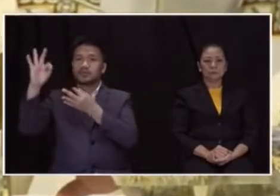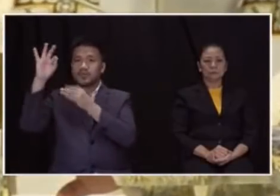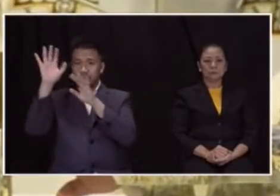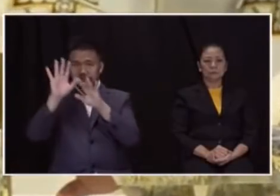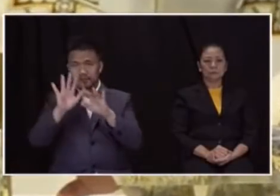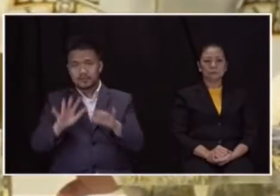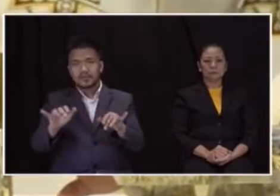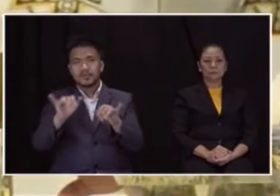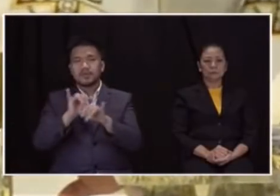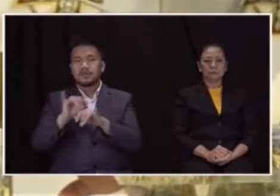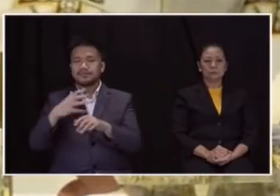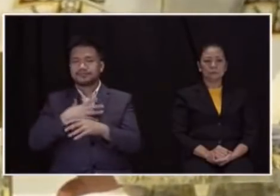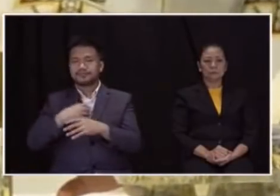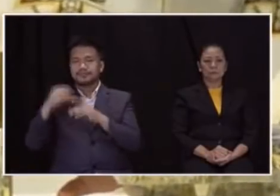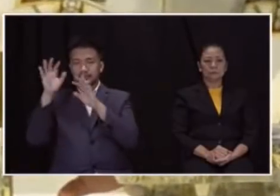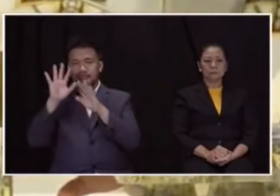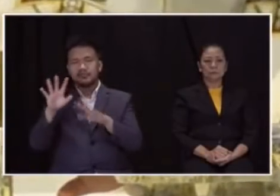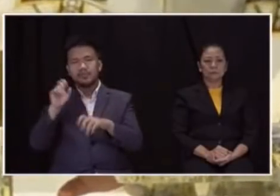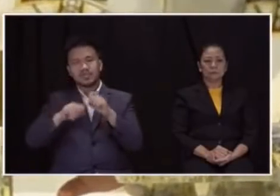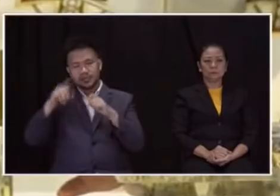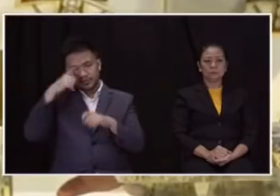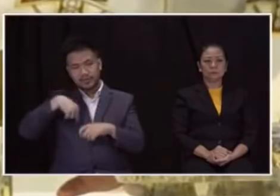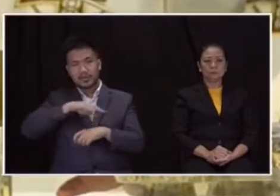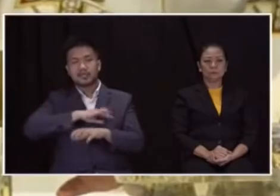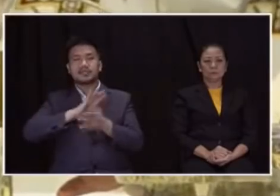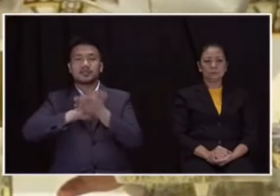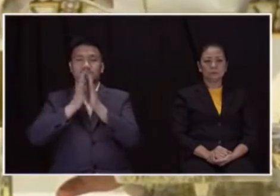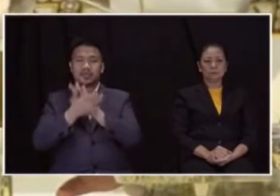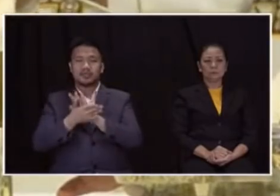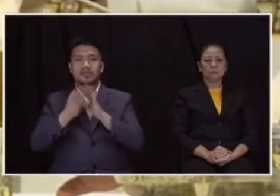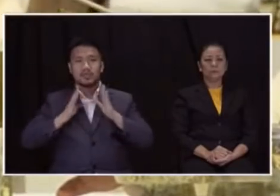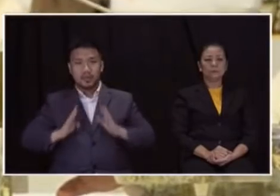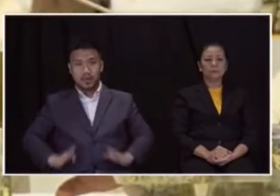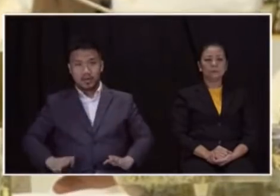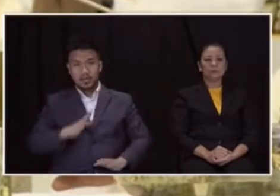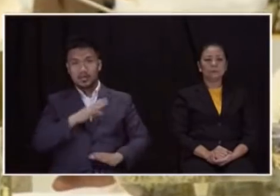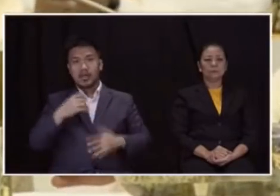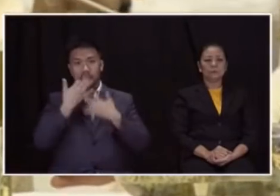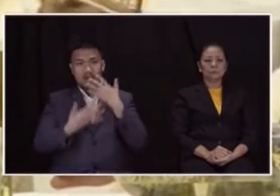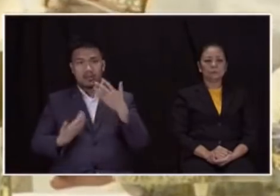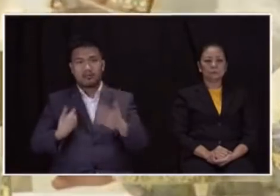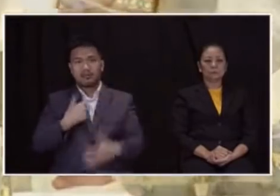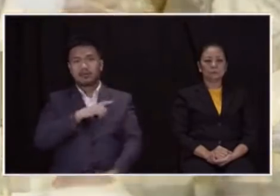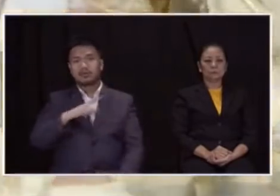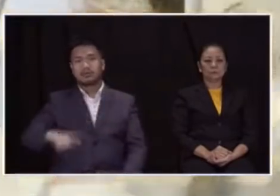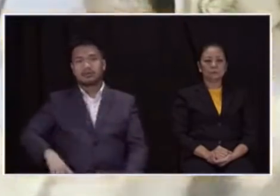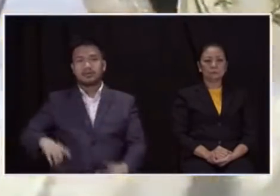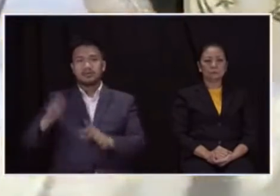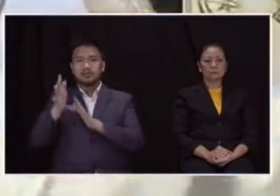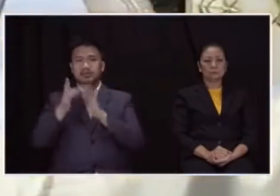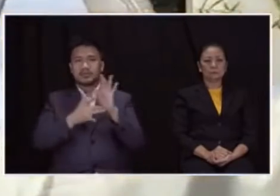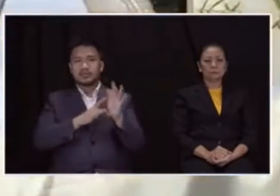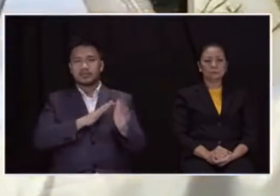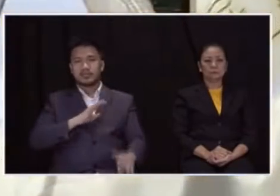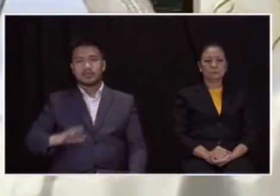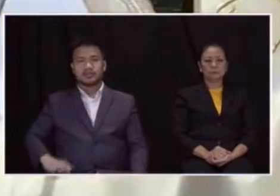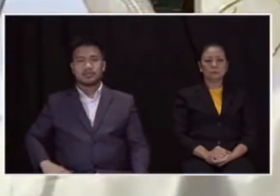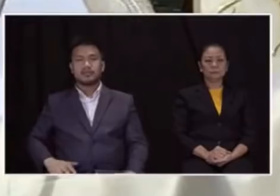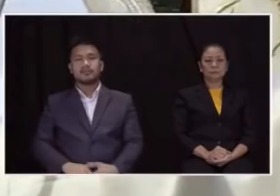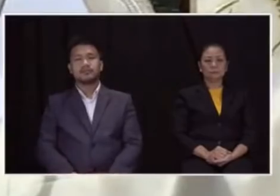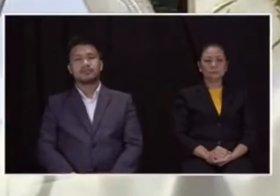them like the dewfall, so that they may become for us the body and blood of our Lord Jesus